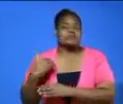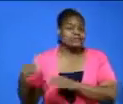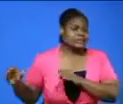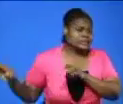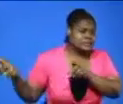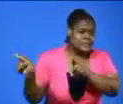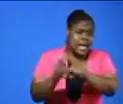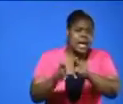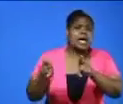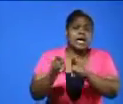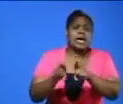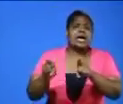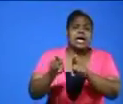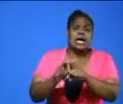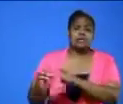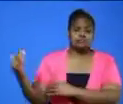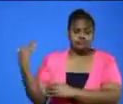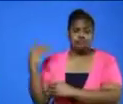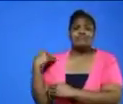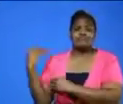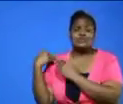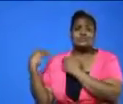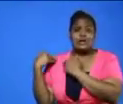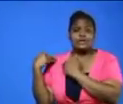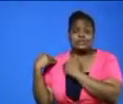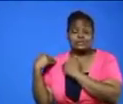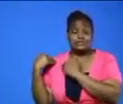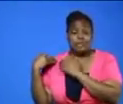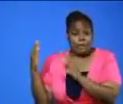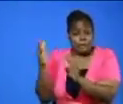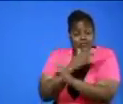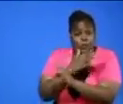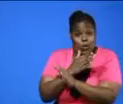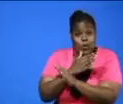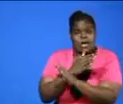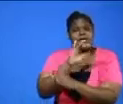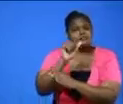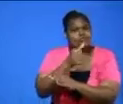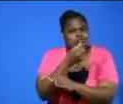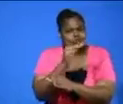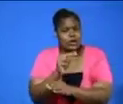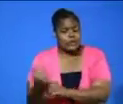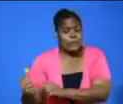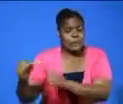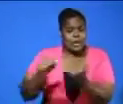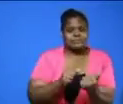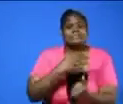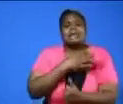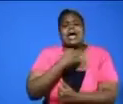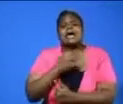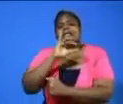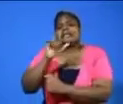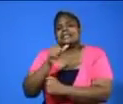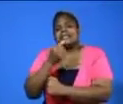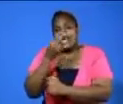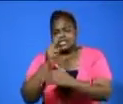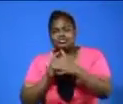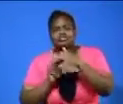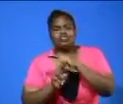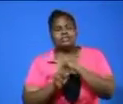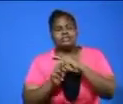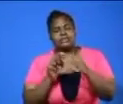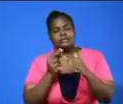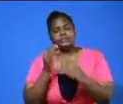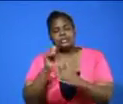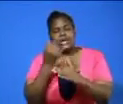role like Elijah and John the Baptist, the founding fathers